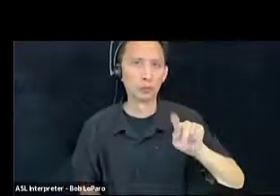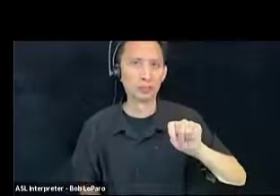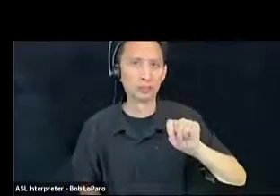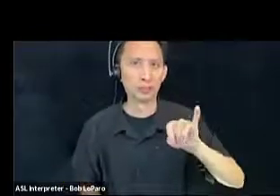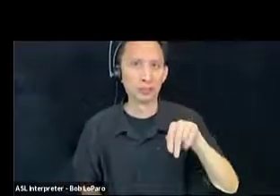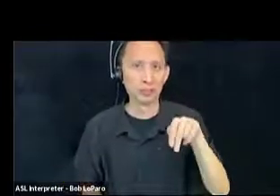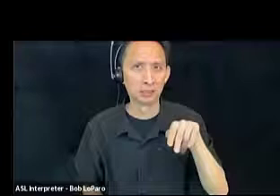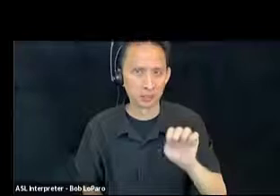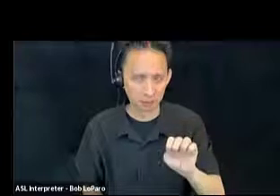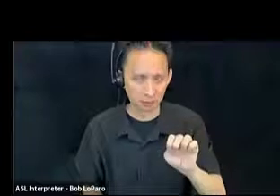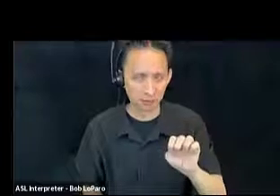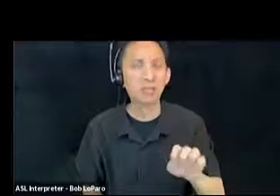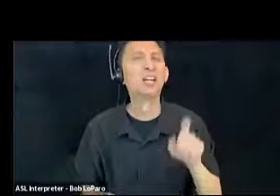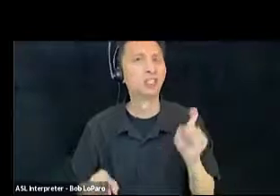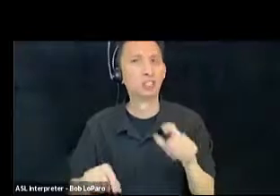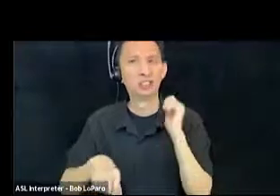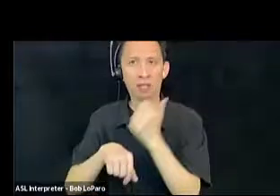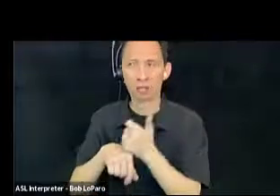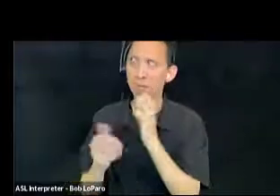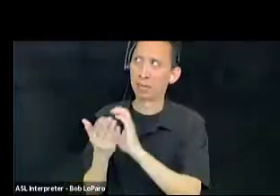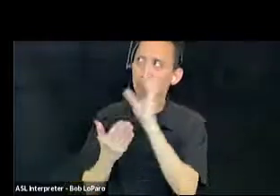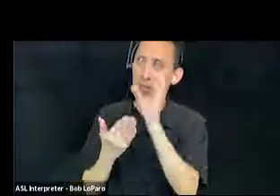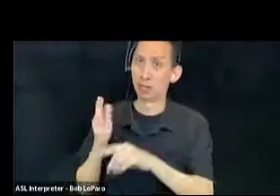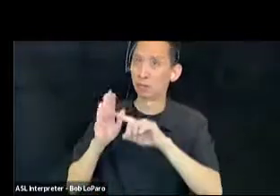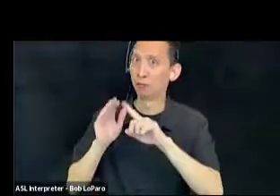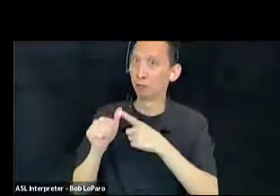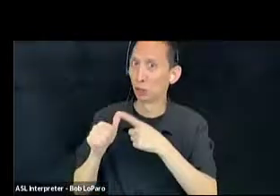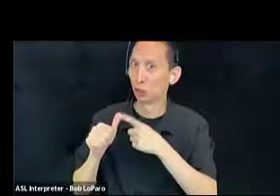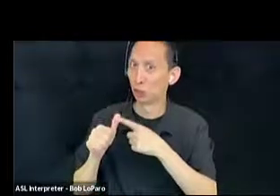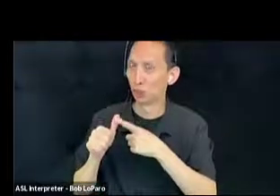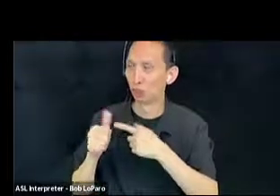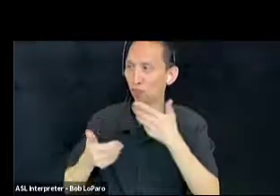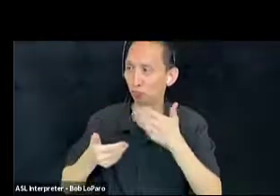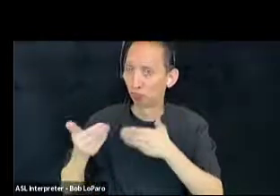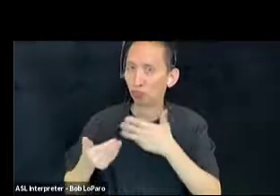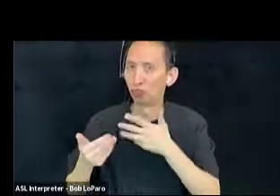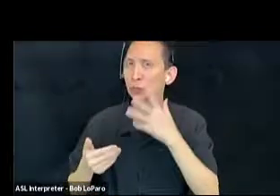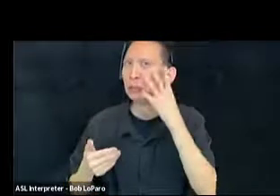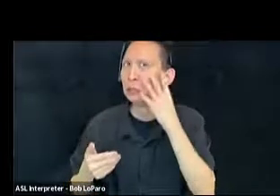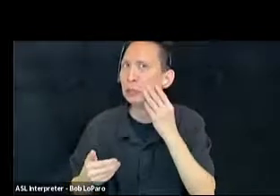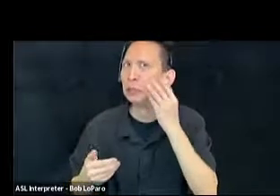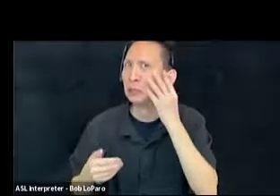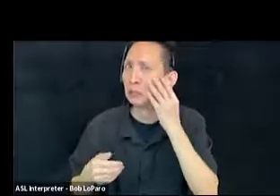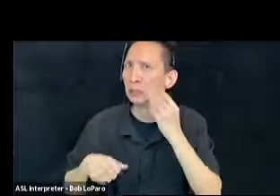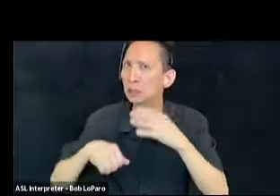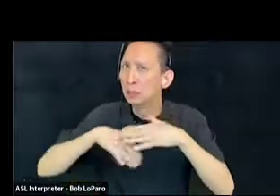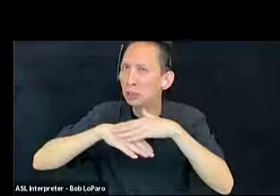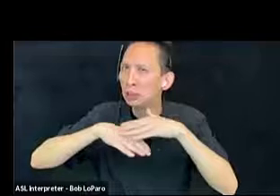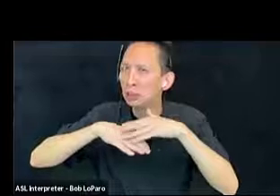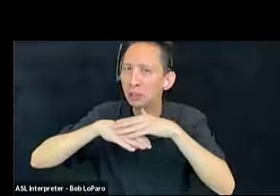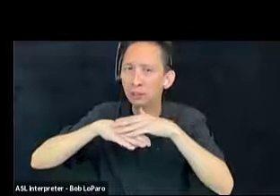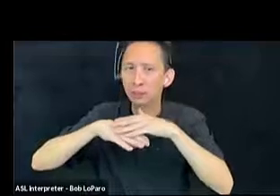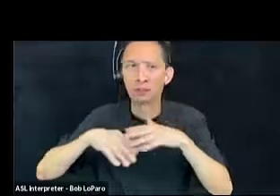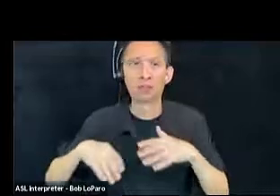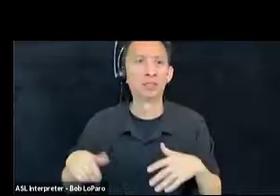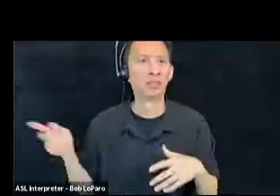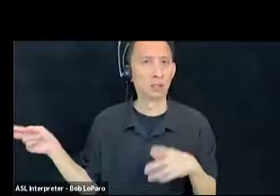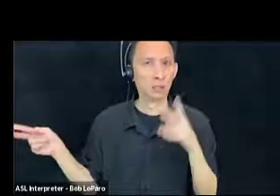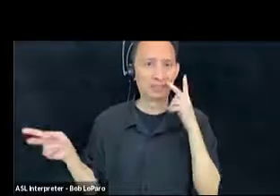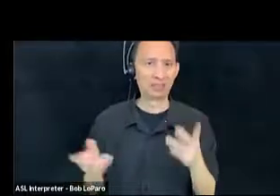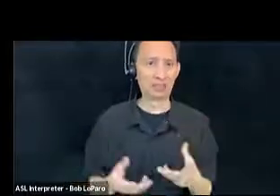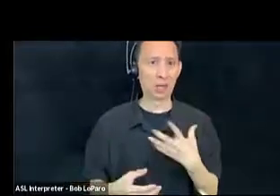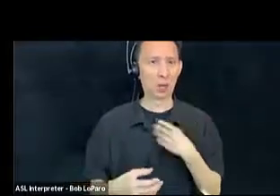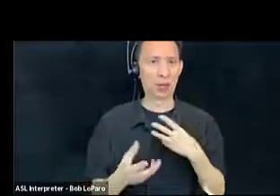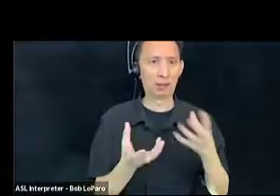the piece of this is this is that starter calendar. What you'll see in the picture is on the left side there's an item. It's inside of what looks like a mesh bowl.